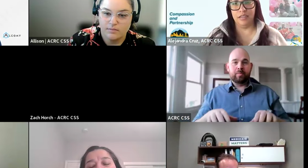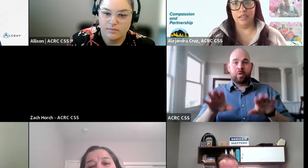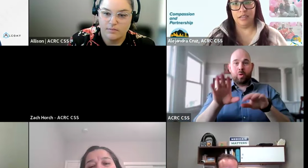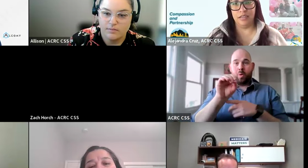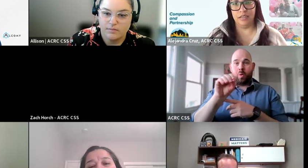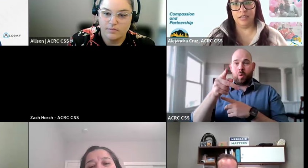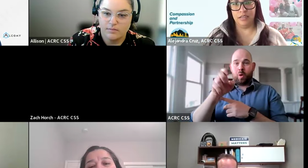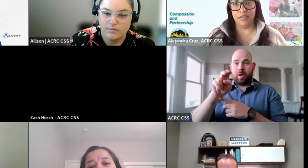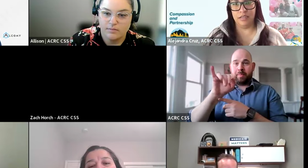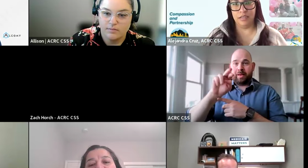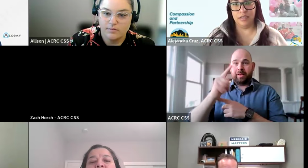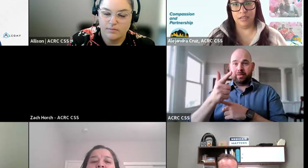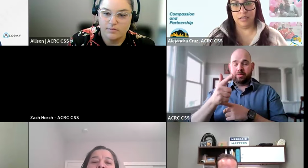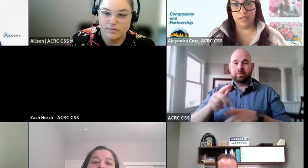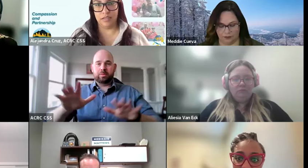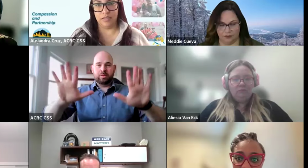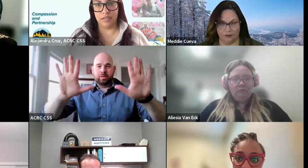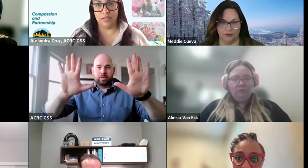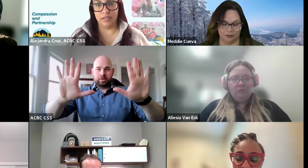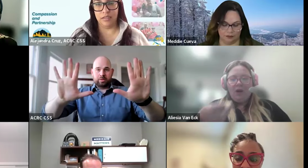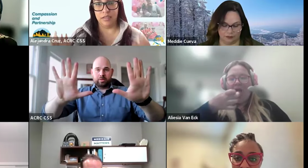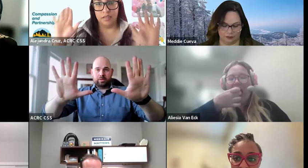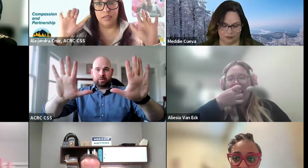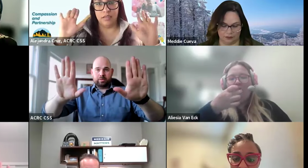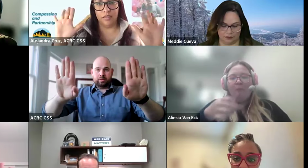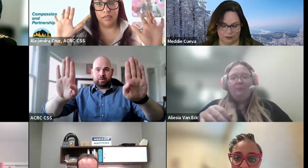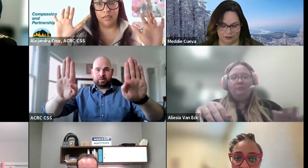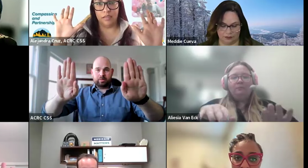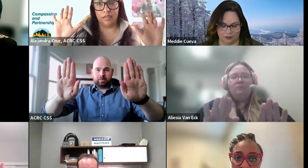Third is opening ceremony. So for opening,